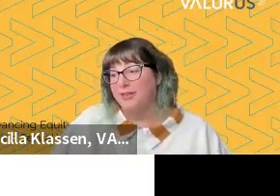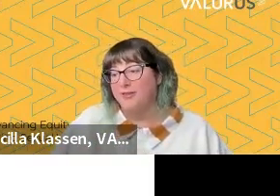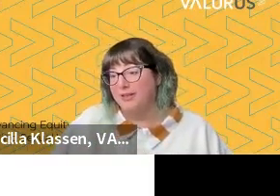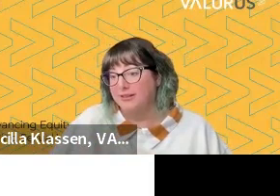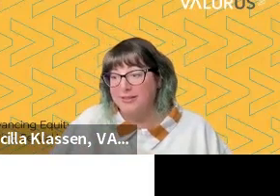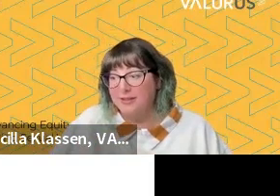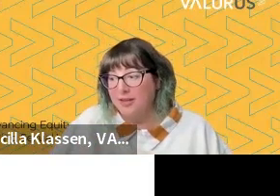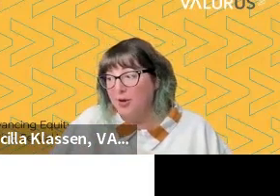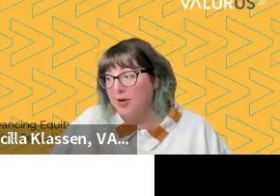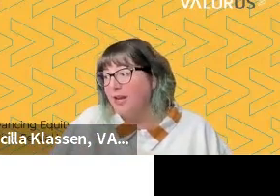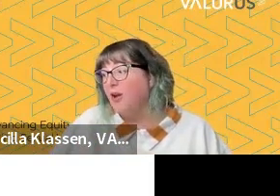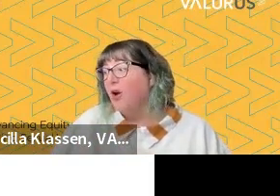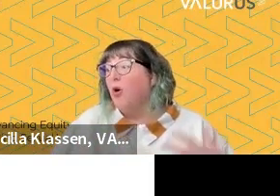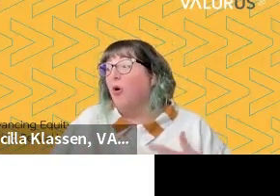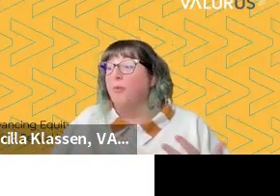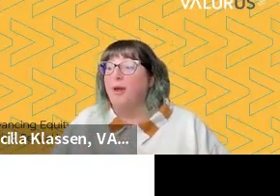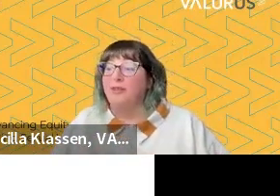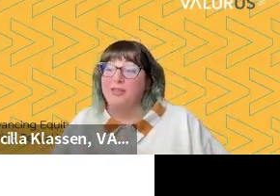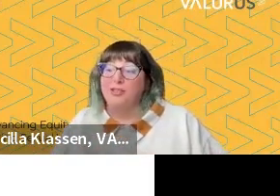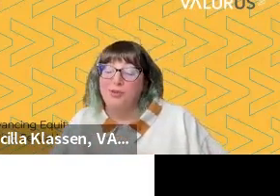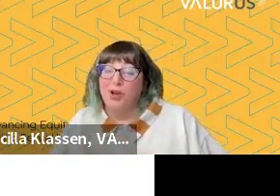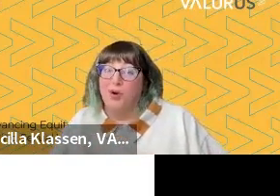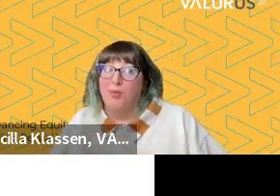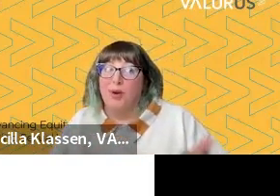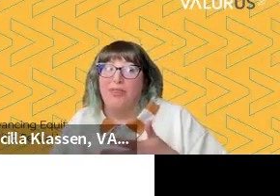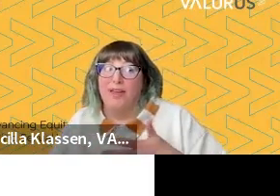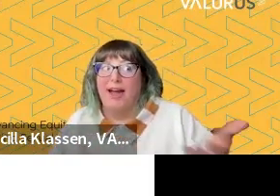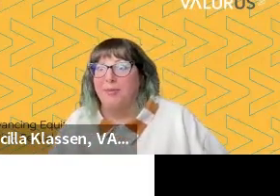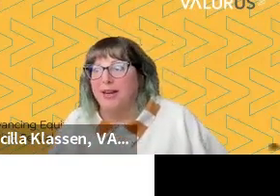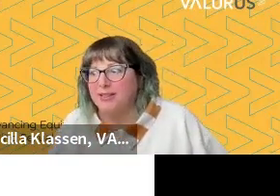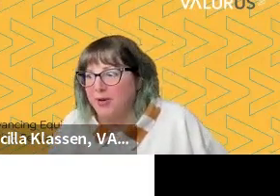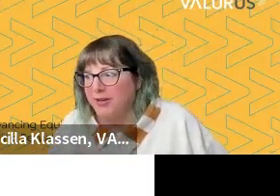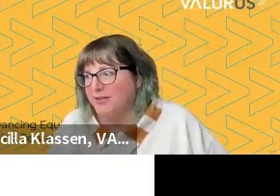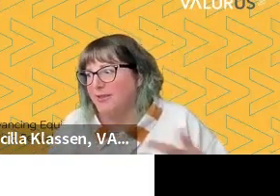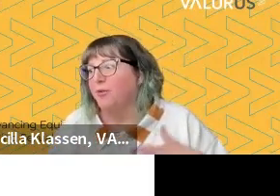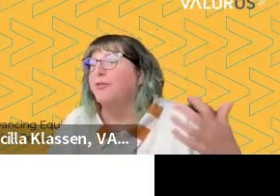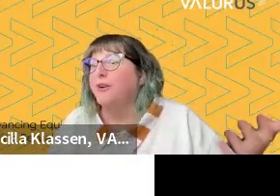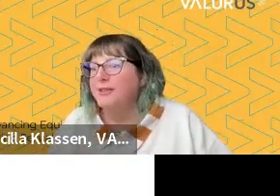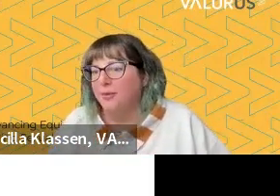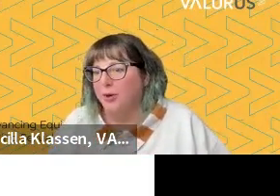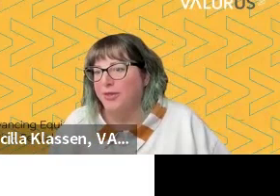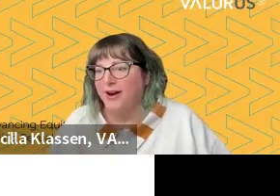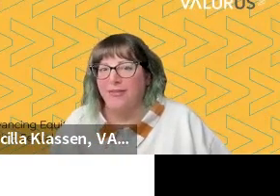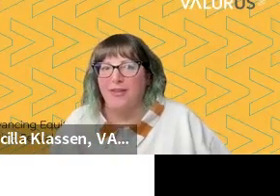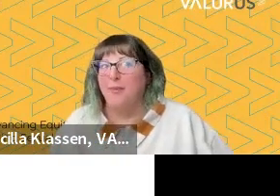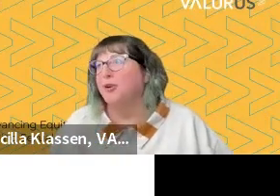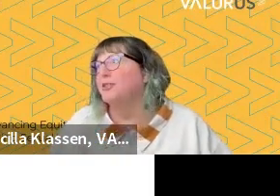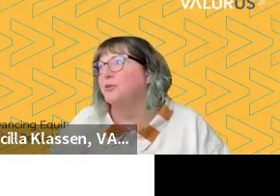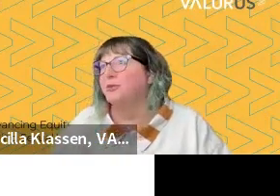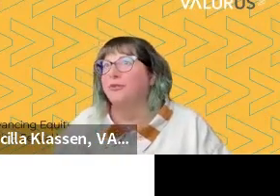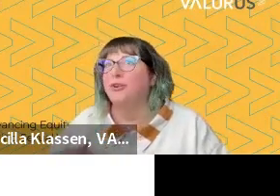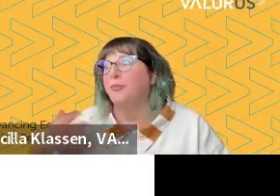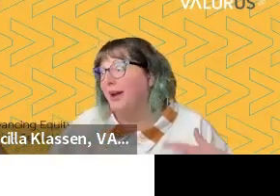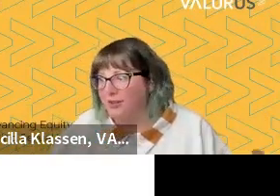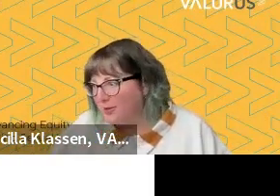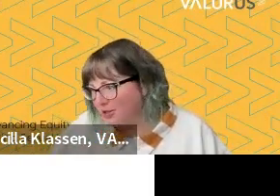crisis centers even exist in the community, or maybe they do know, but they've had a bad experience. They referred someone there, and then that person